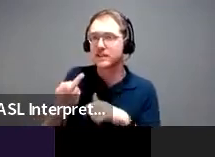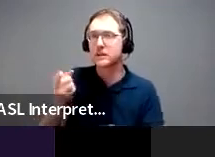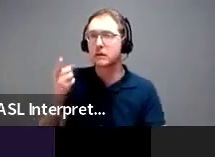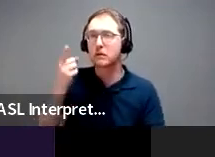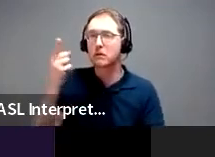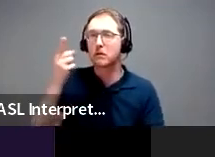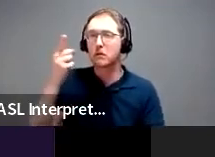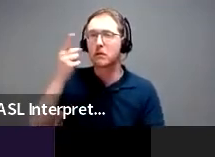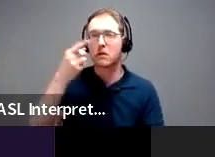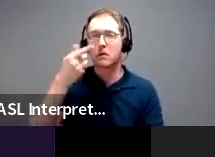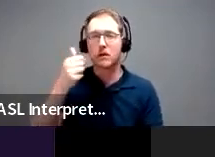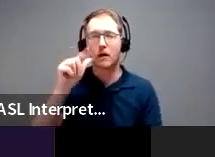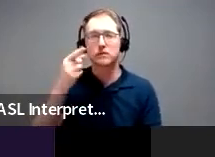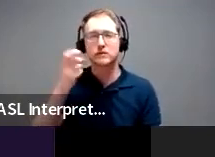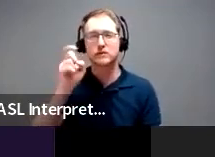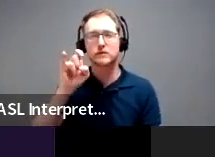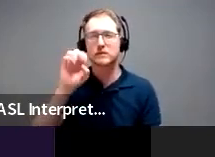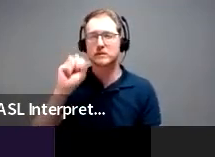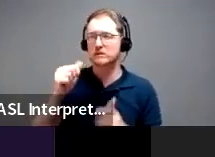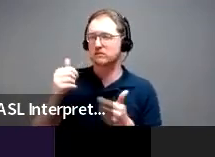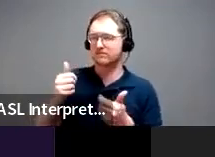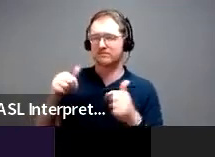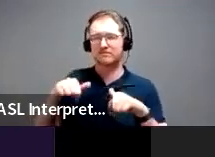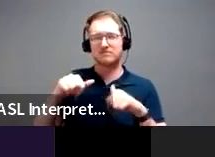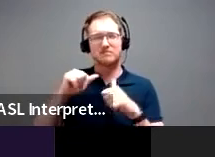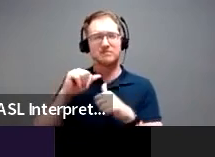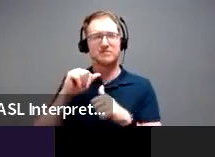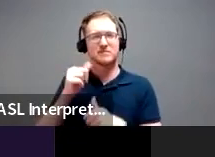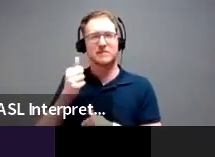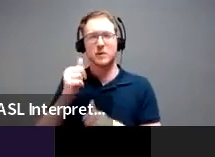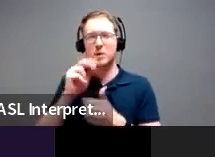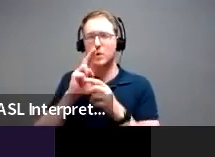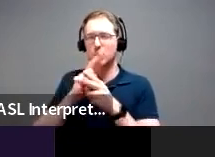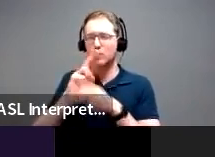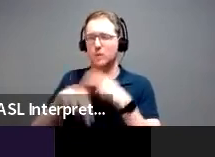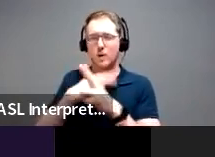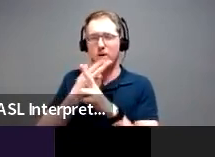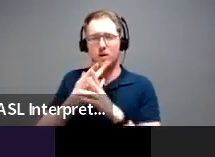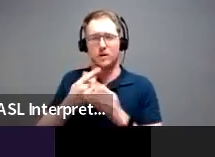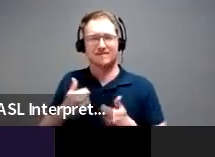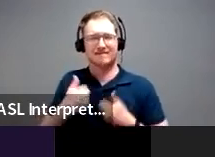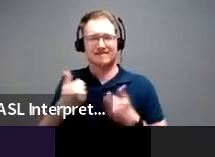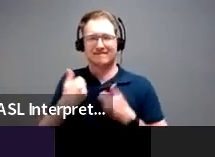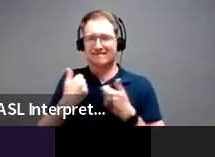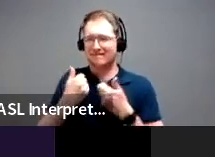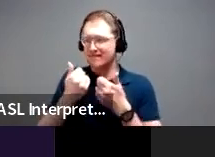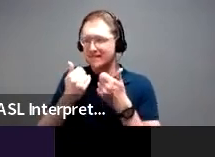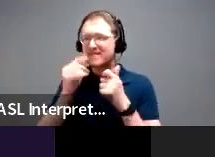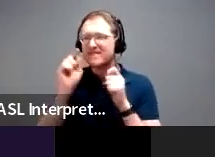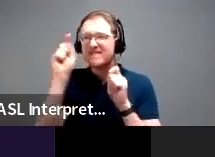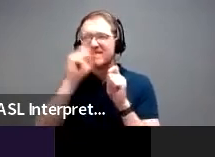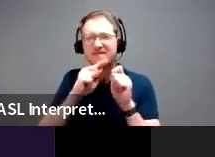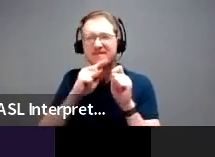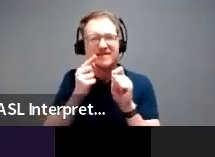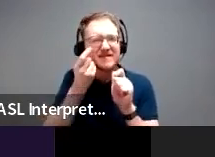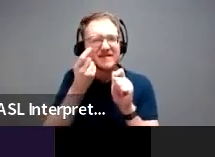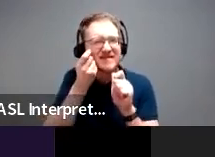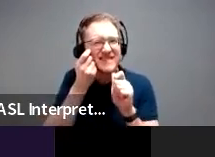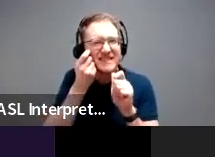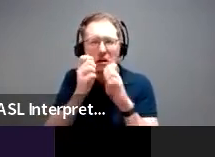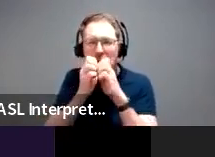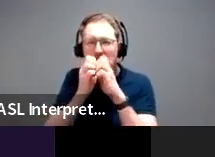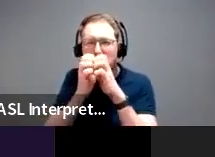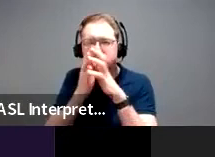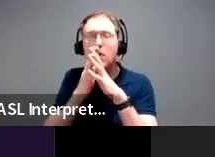of the universe, when those galaxies were just forming, the billions of years that light has taken to reach us has stretched out